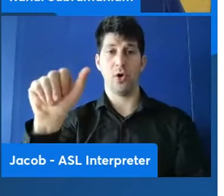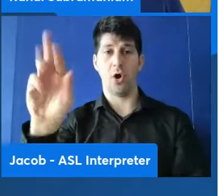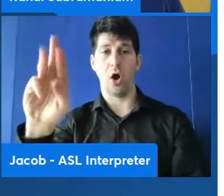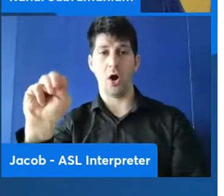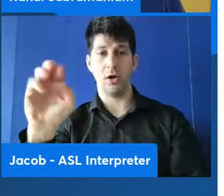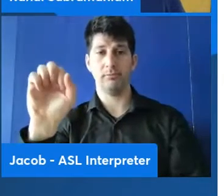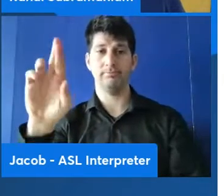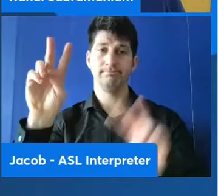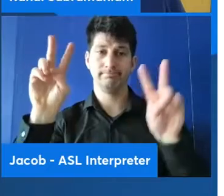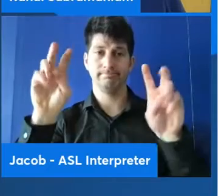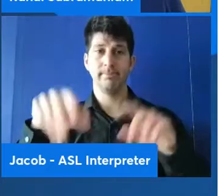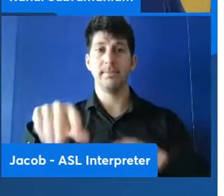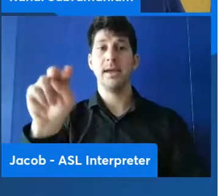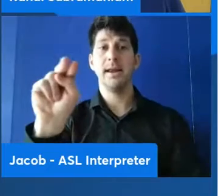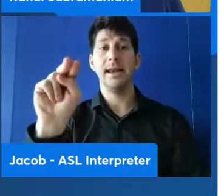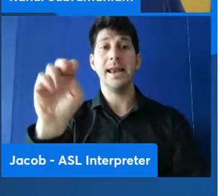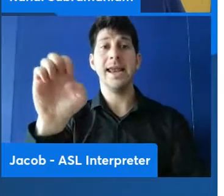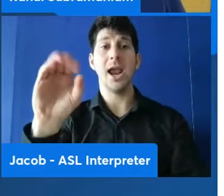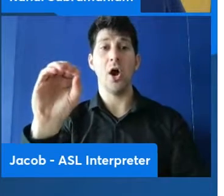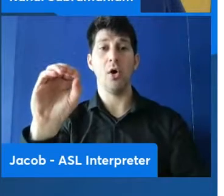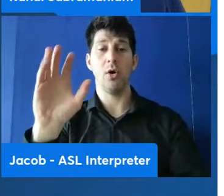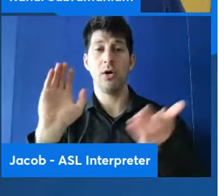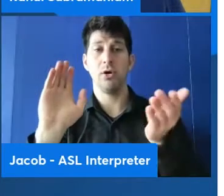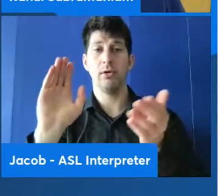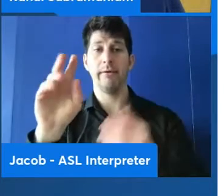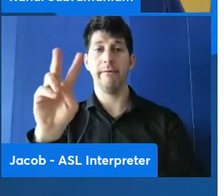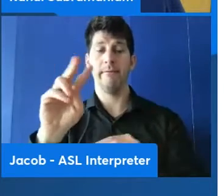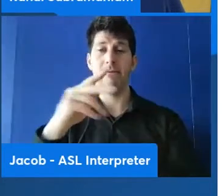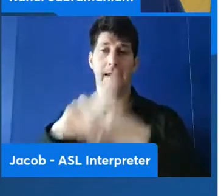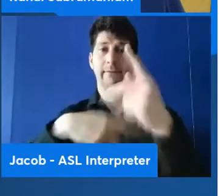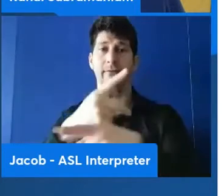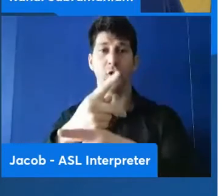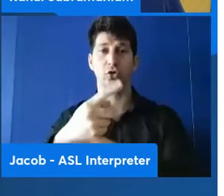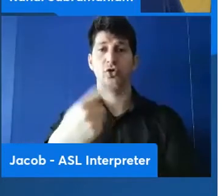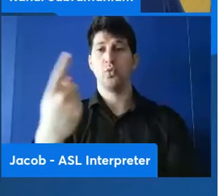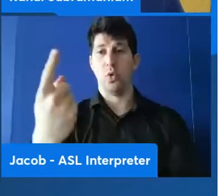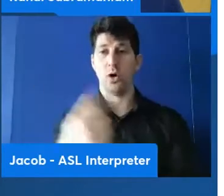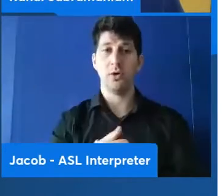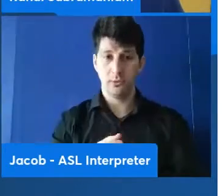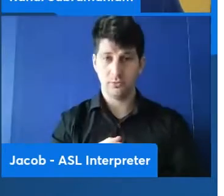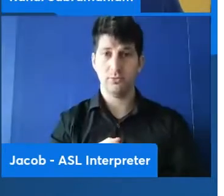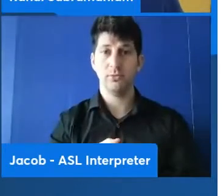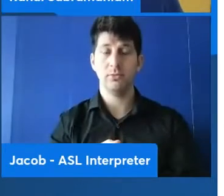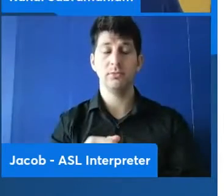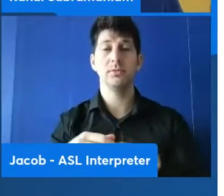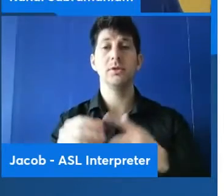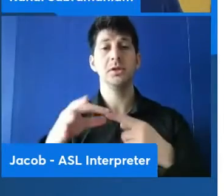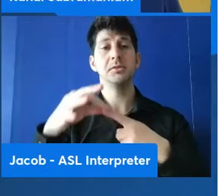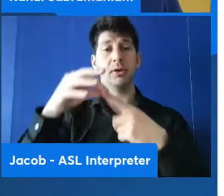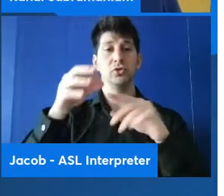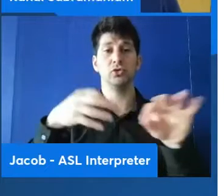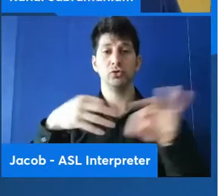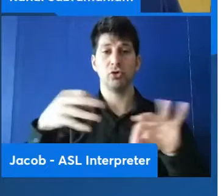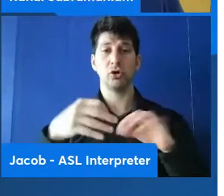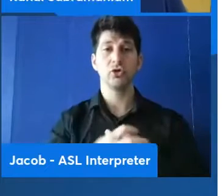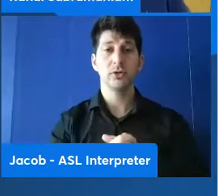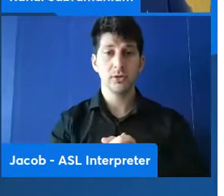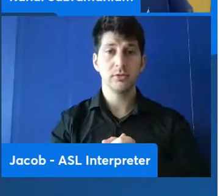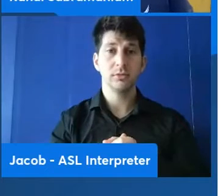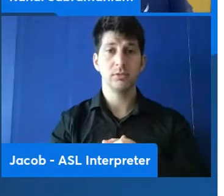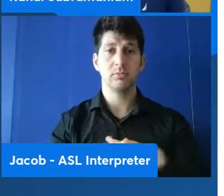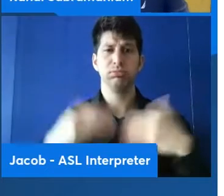they call Neoverse version 1. They're the special instruction set. It's